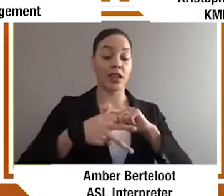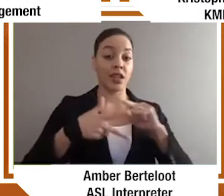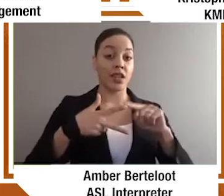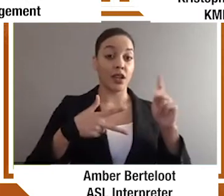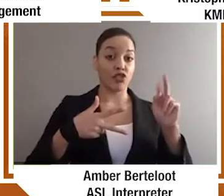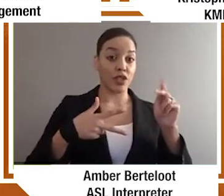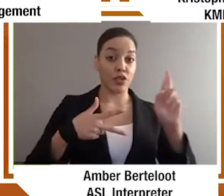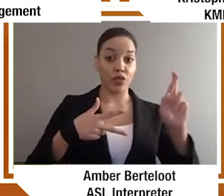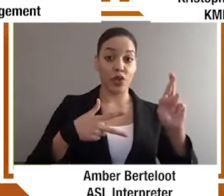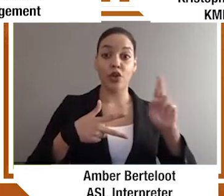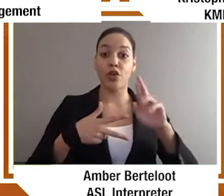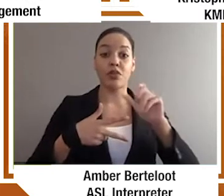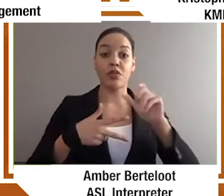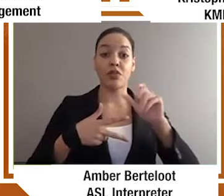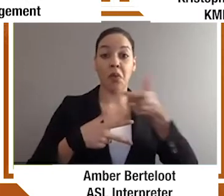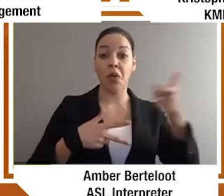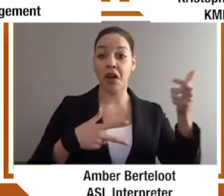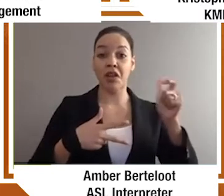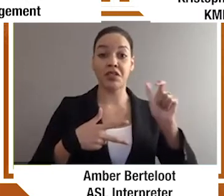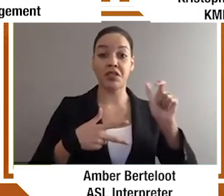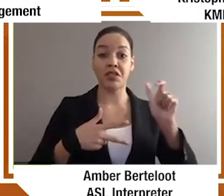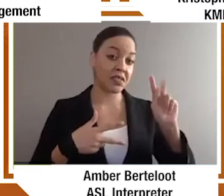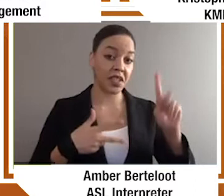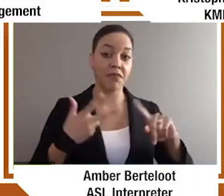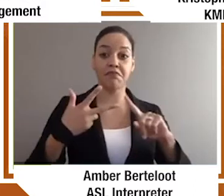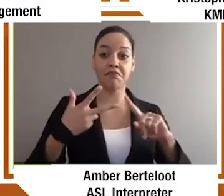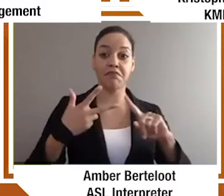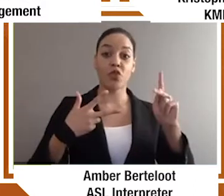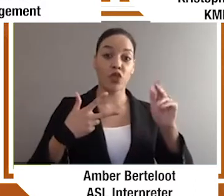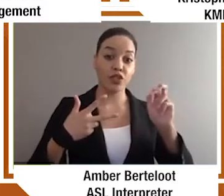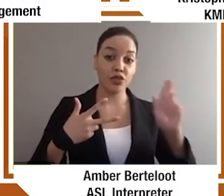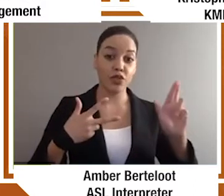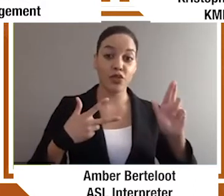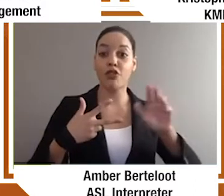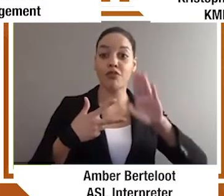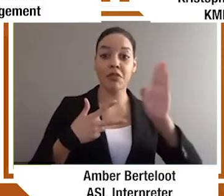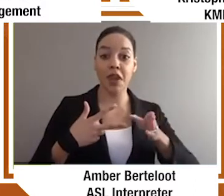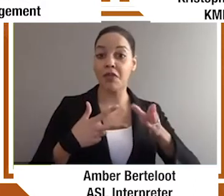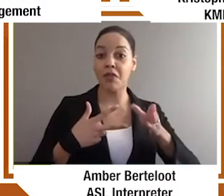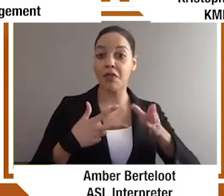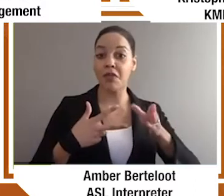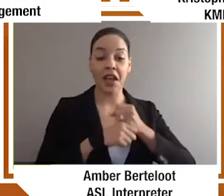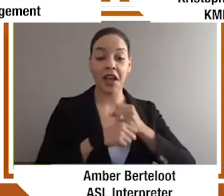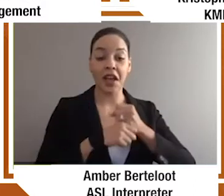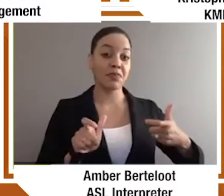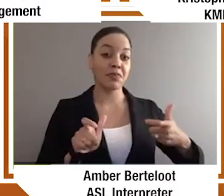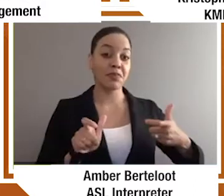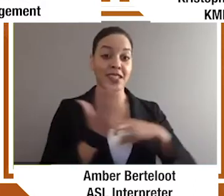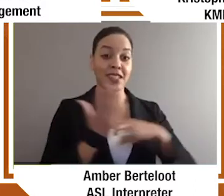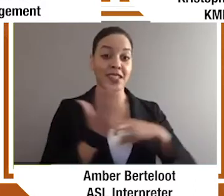a speeding ticket. Which one do y'all think is the lie?